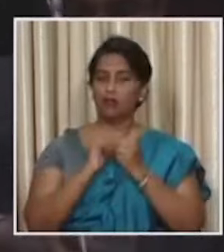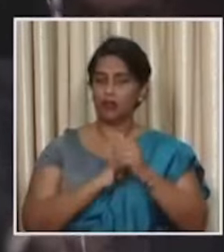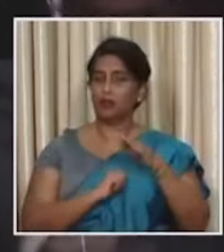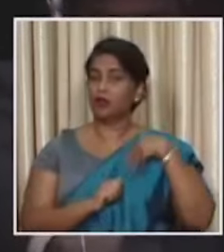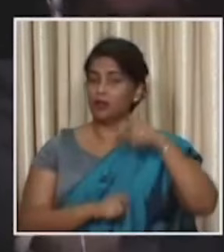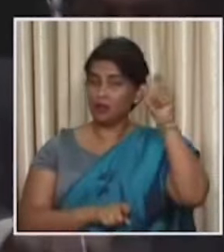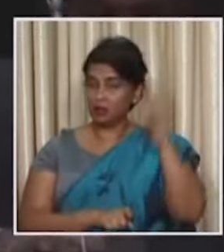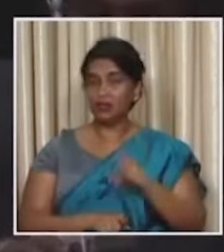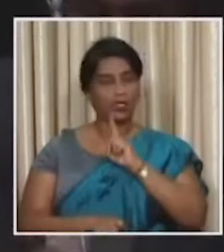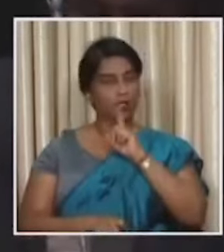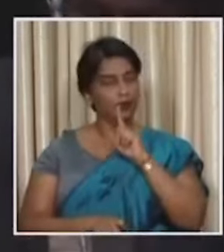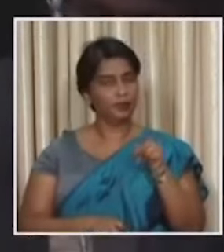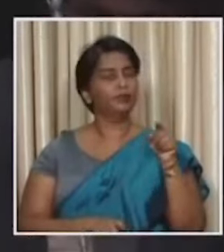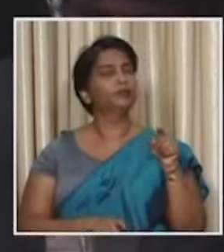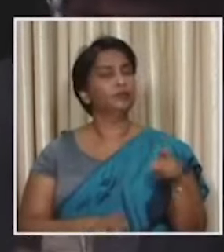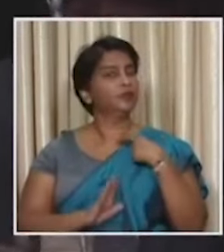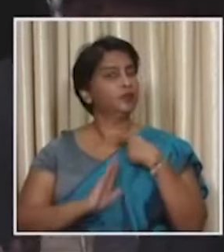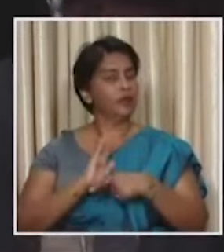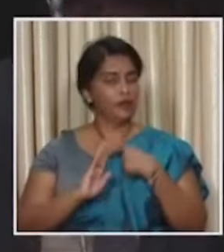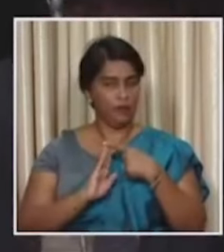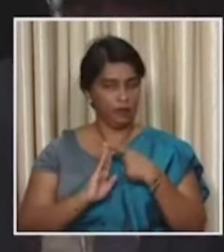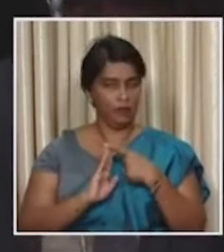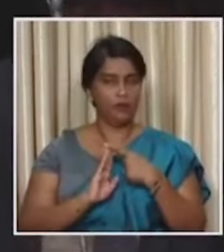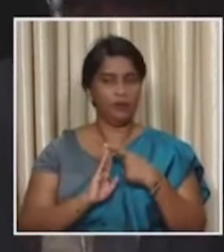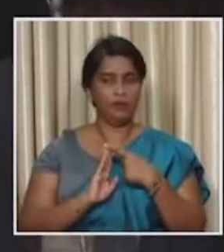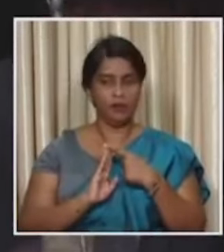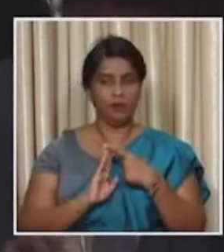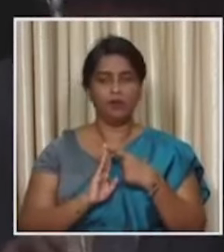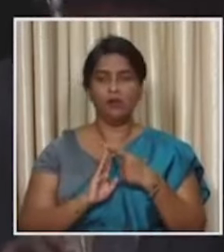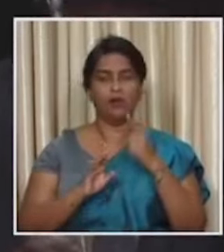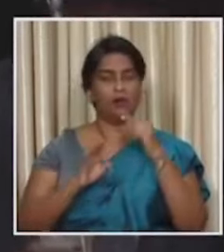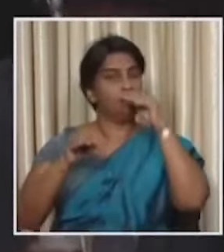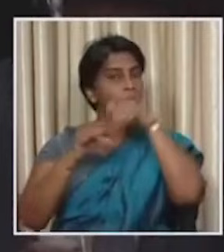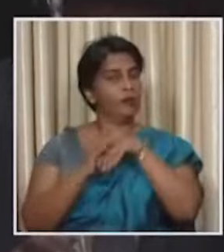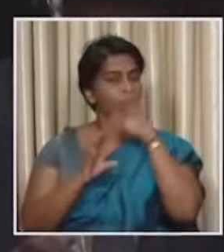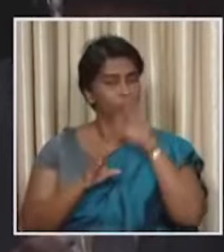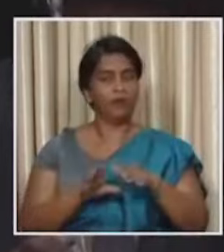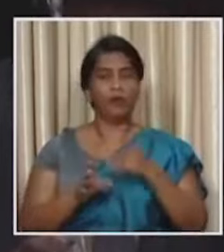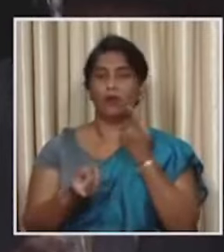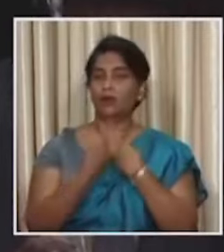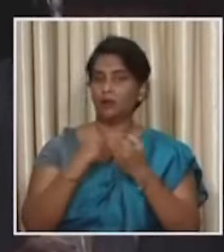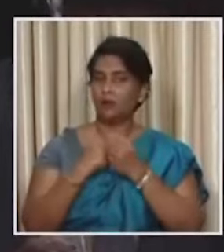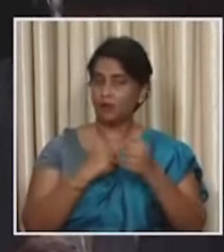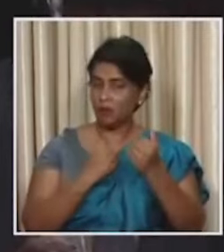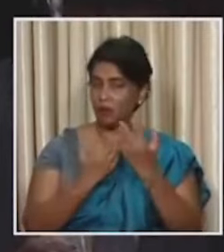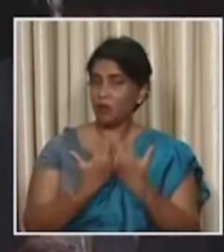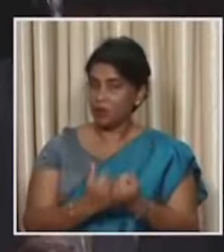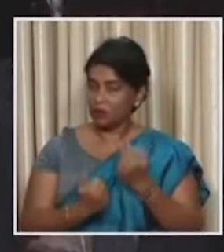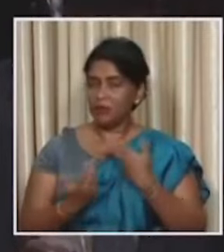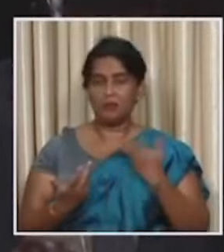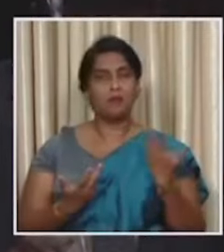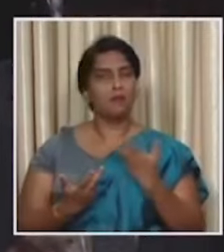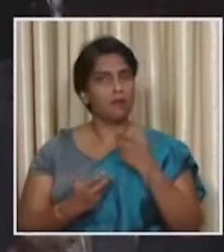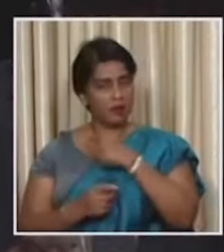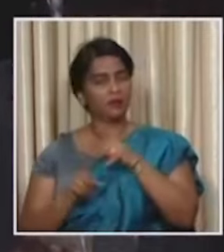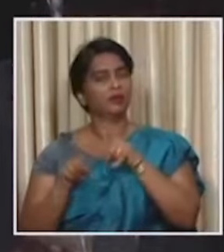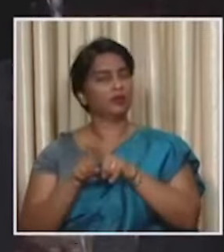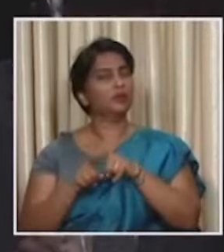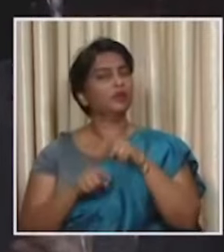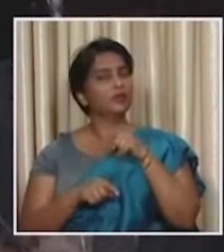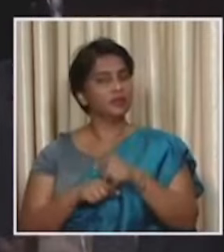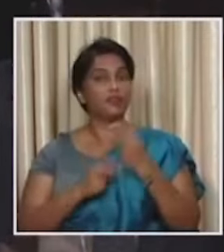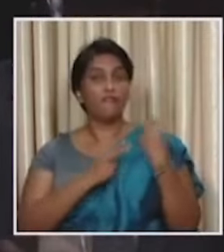Lanka cannot have an internal inquiry, an entirely internal inquiry for accountability, because of the